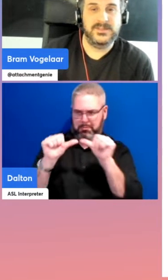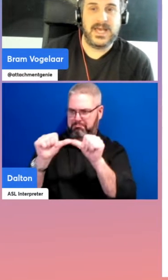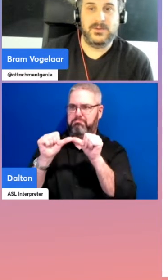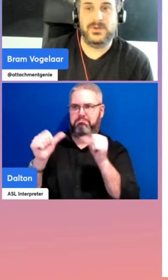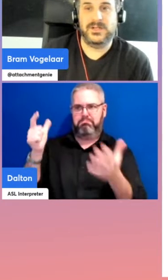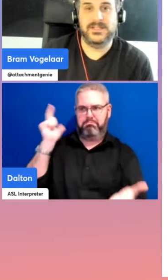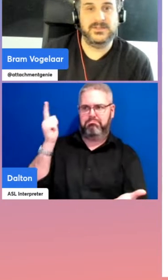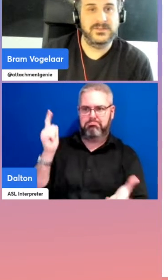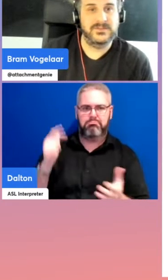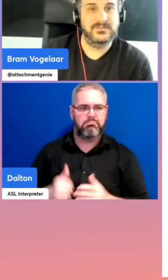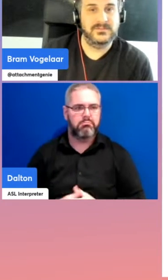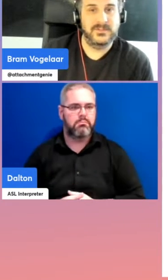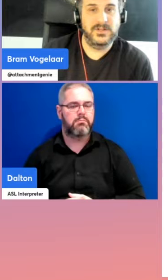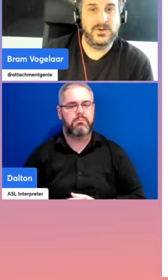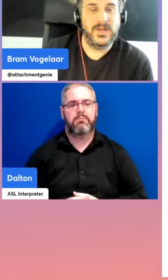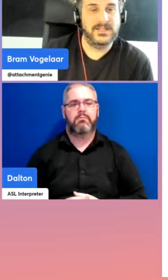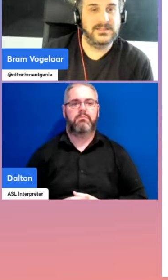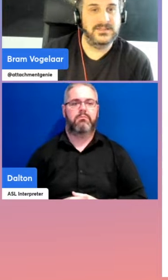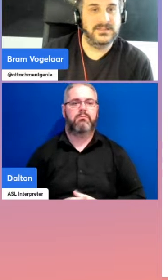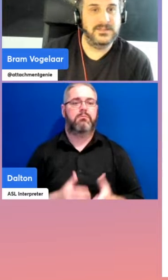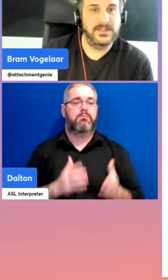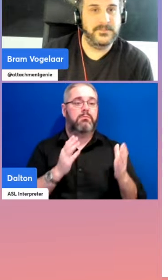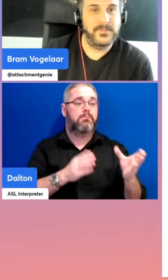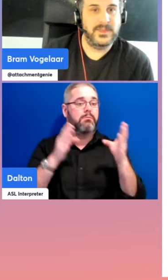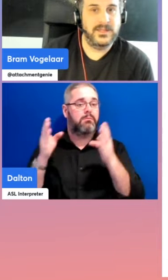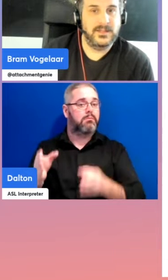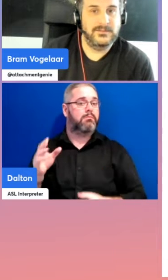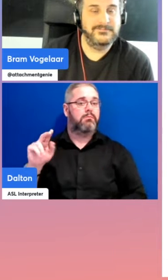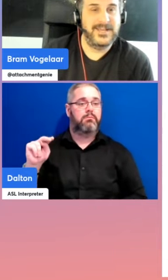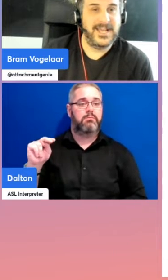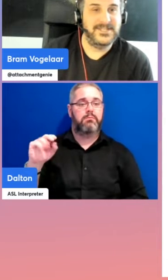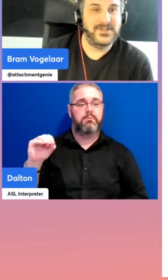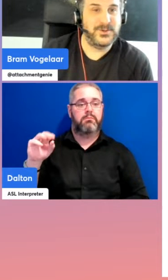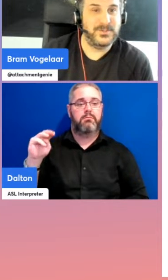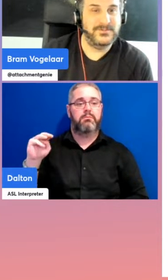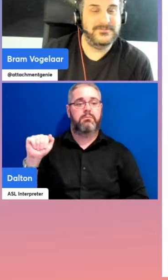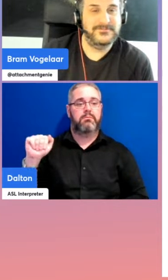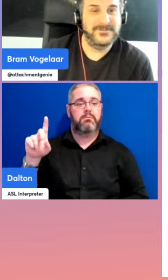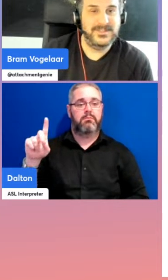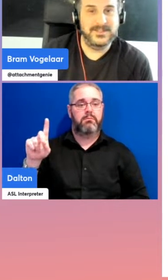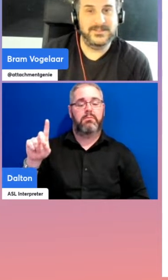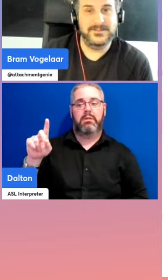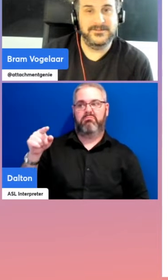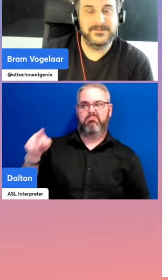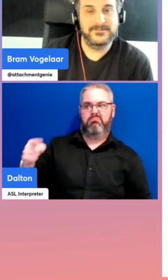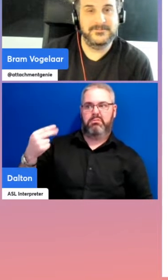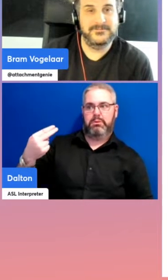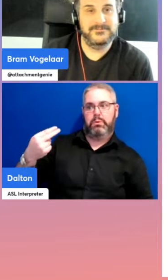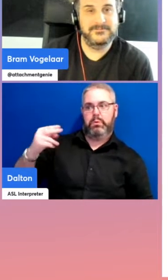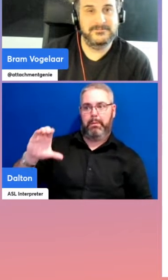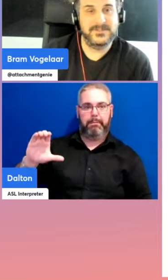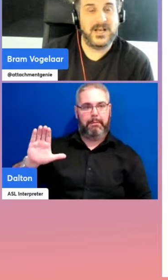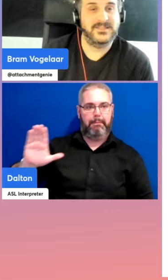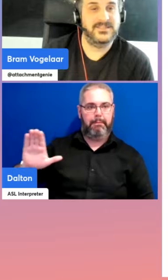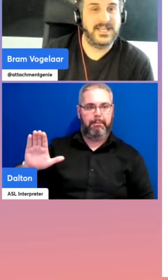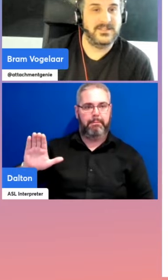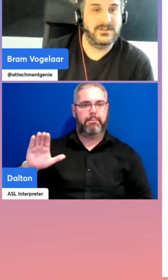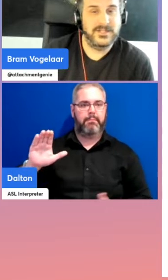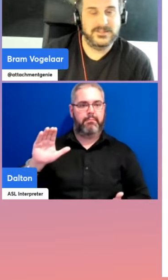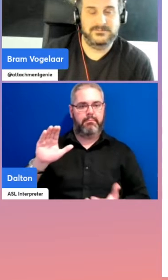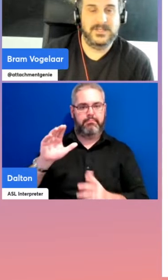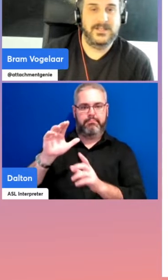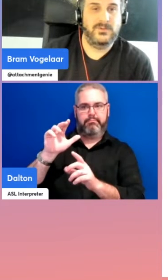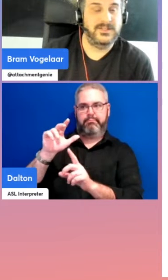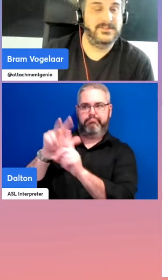Right, to that, we're going to introduce Nomad, the HashiCorp uh, task